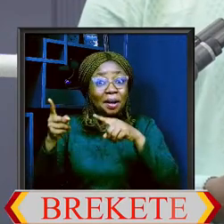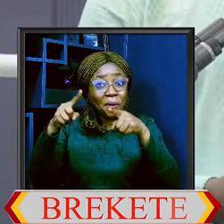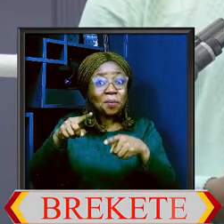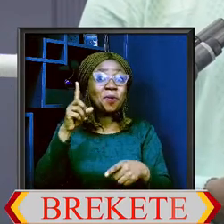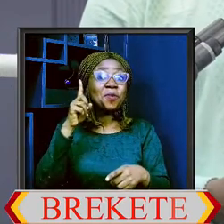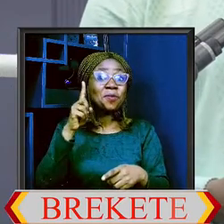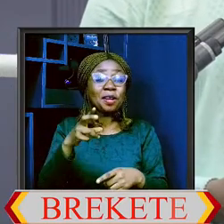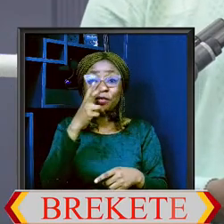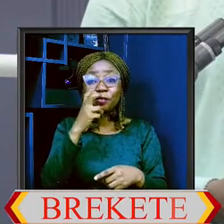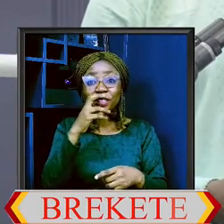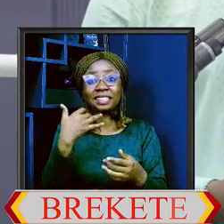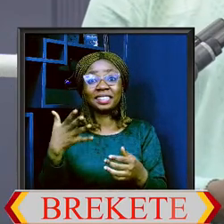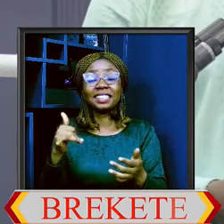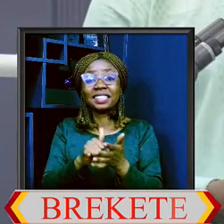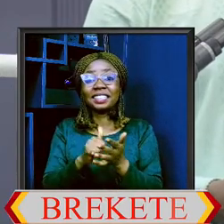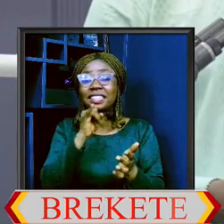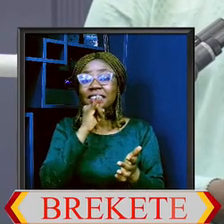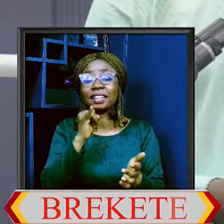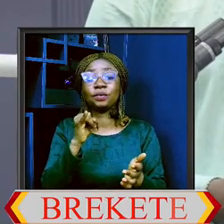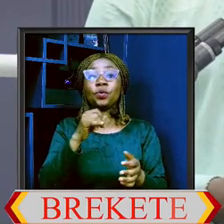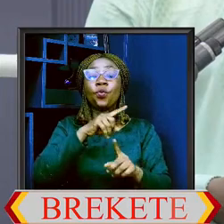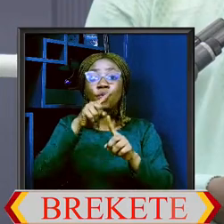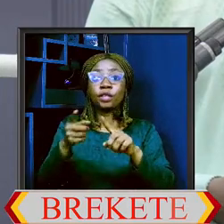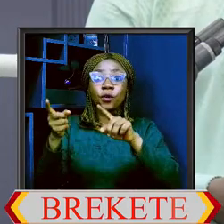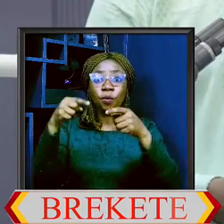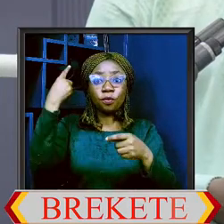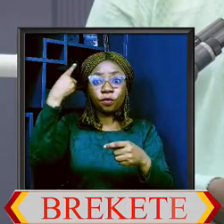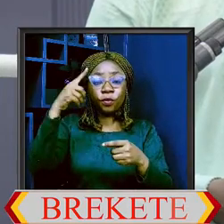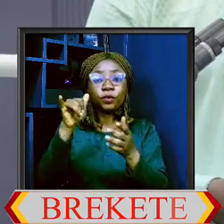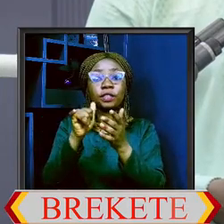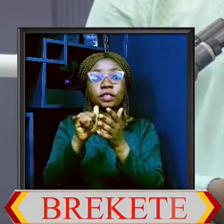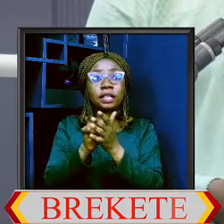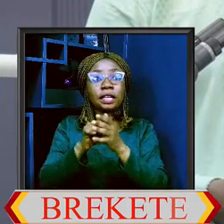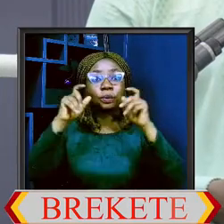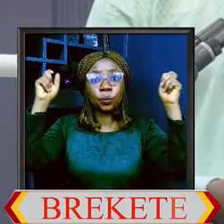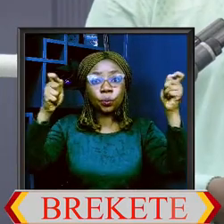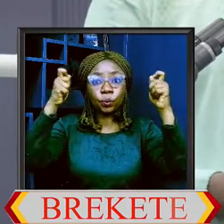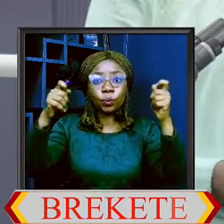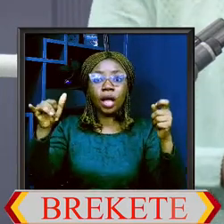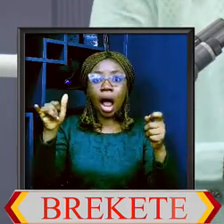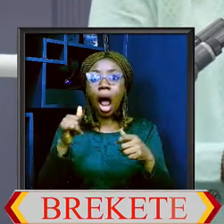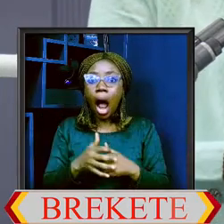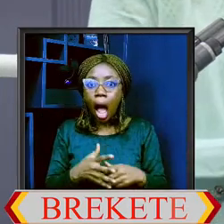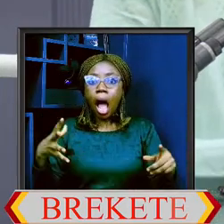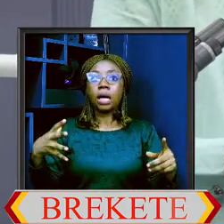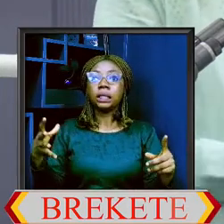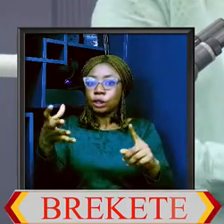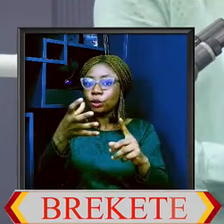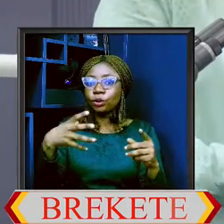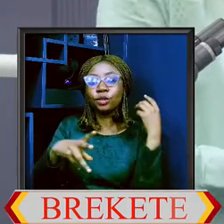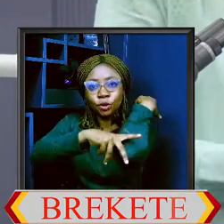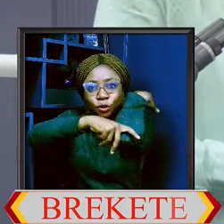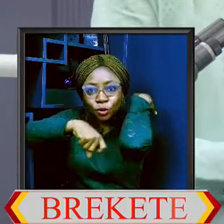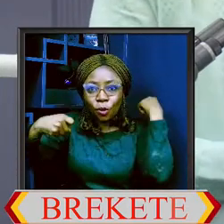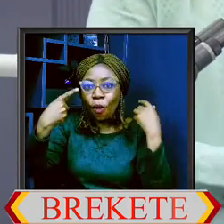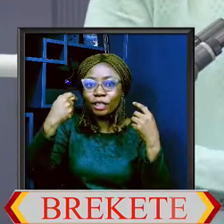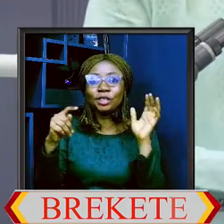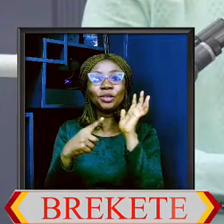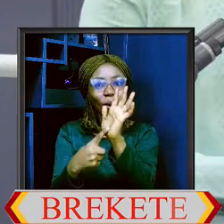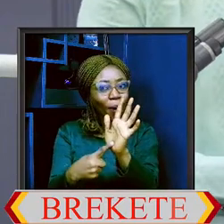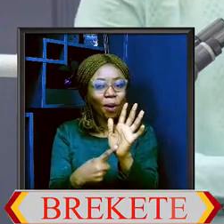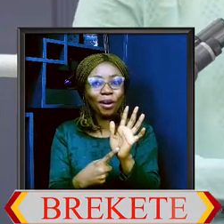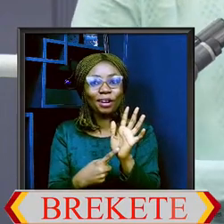funny thing was when he came for the occasion in fact he he stole the show yeah he so